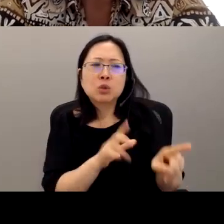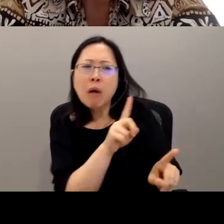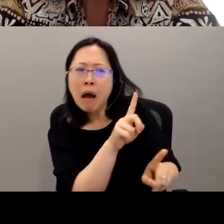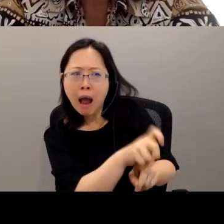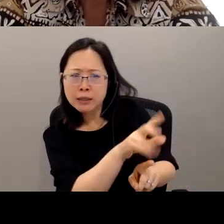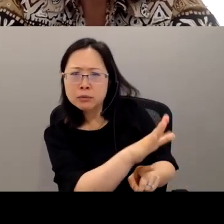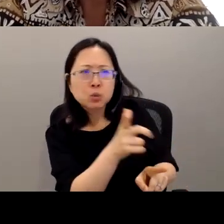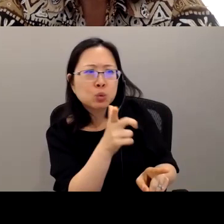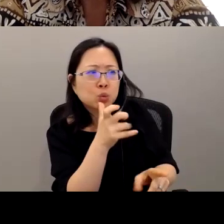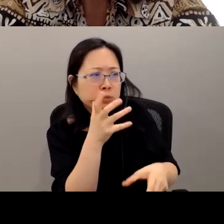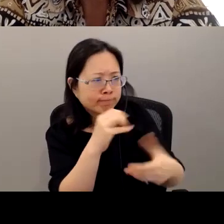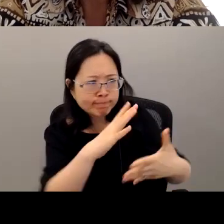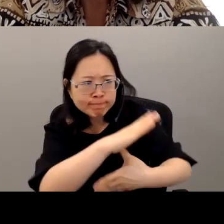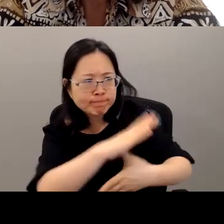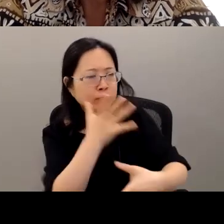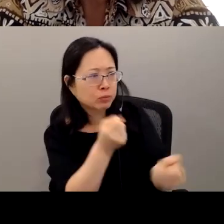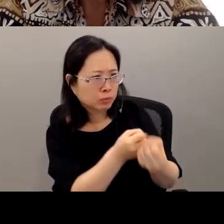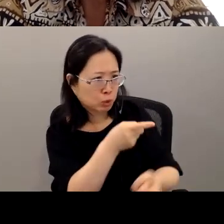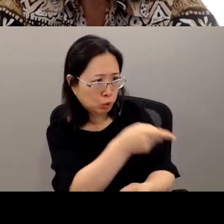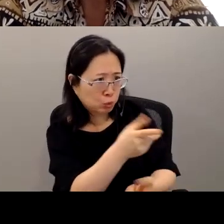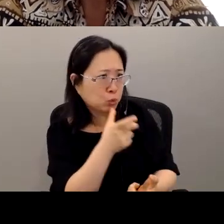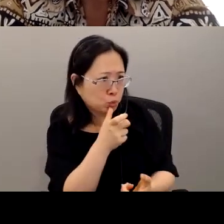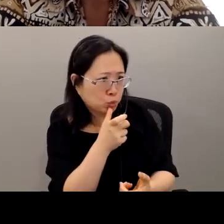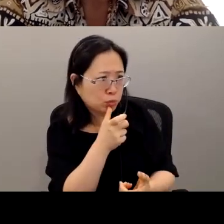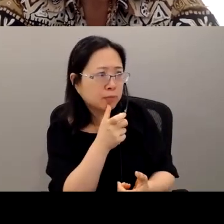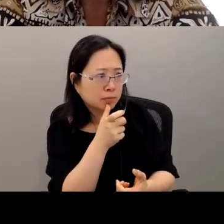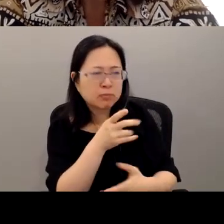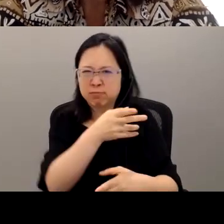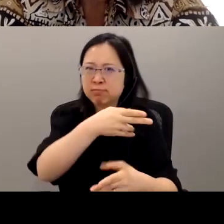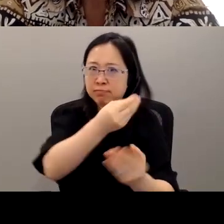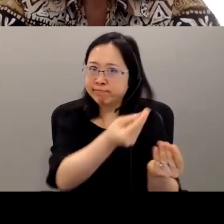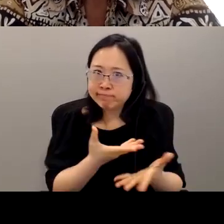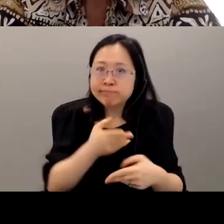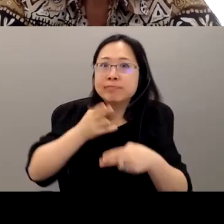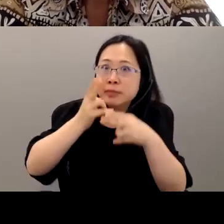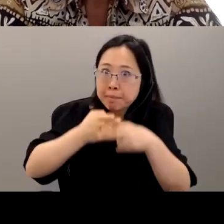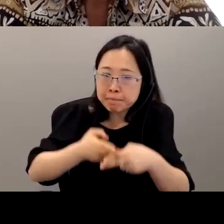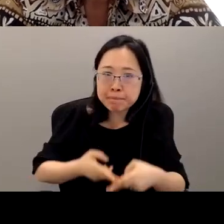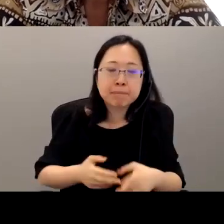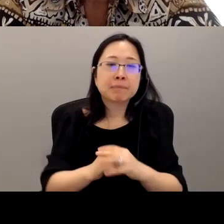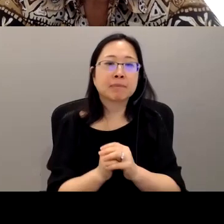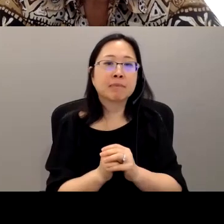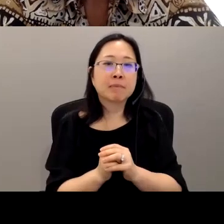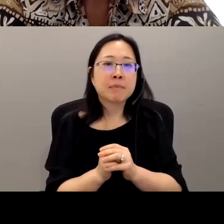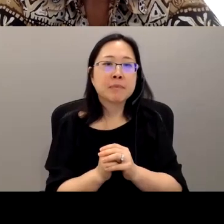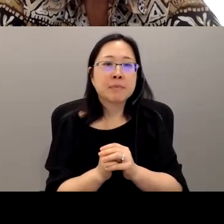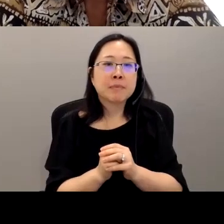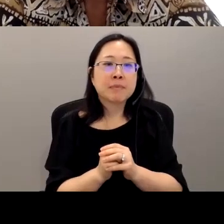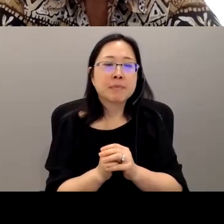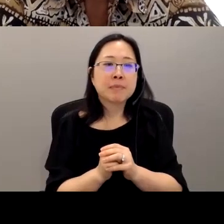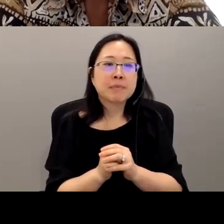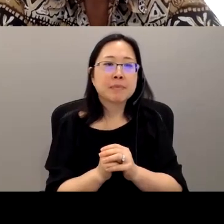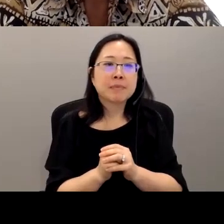their lives that they would like to see support them throughout the process. We